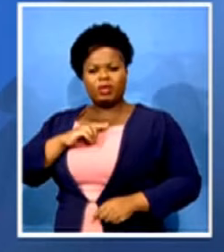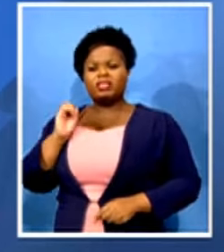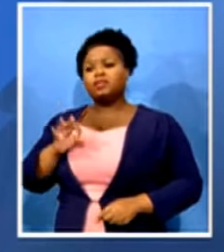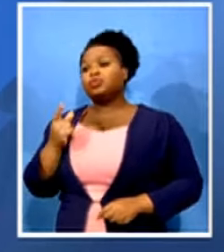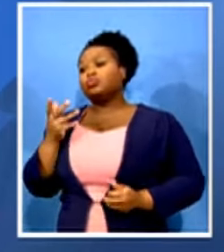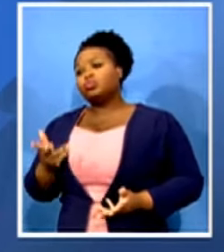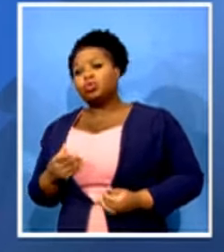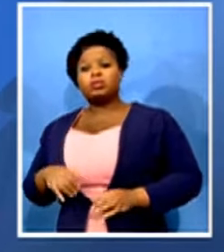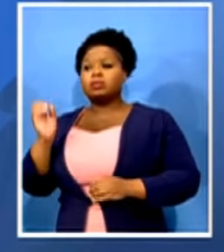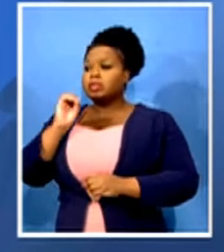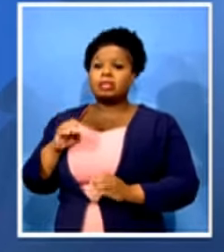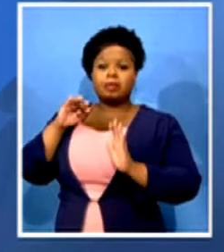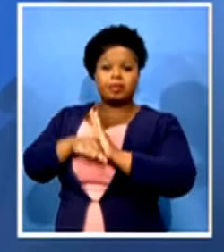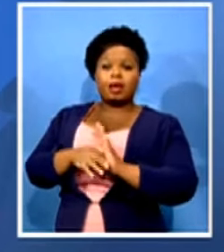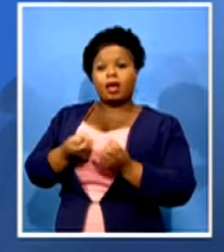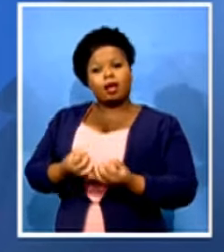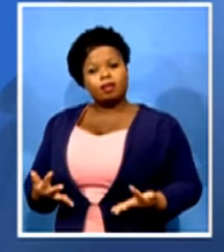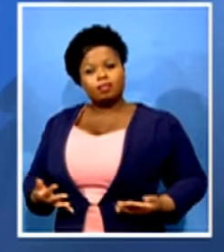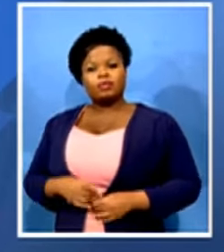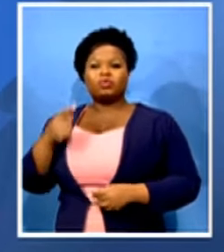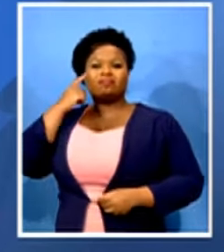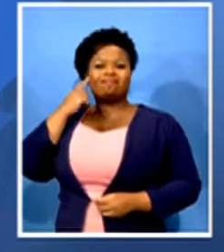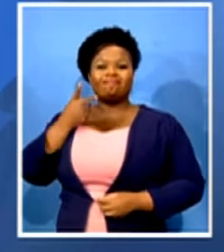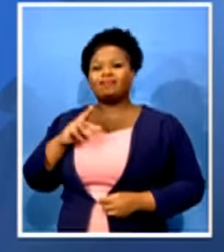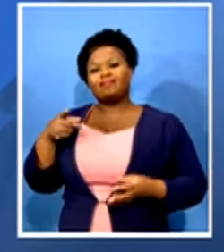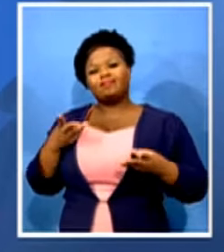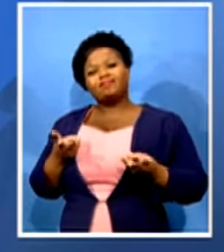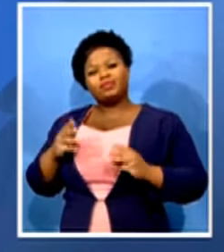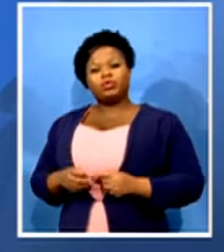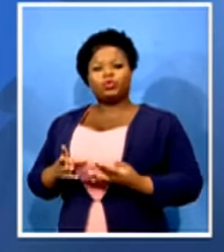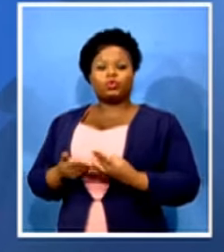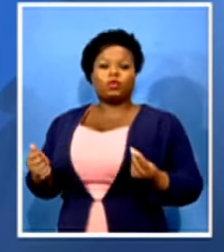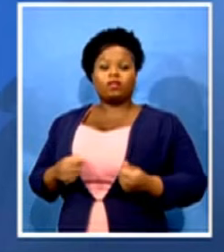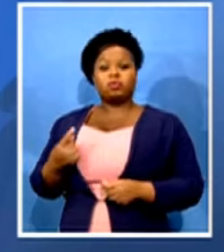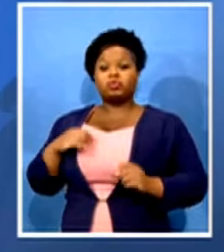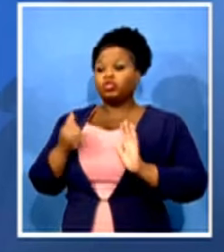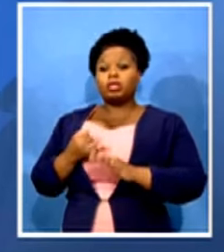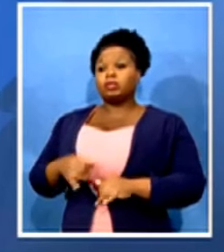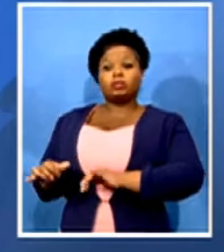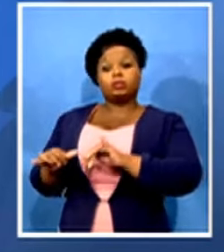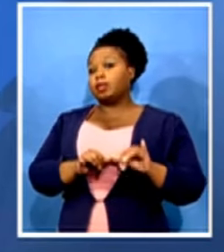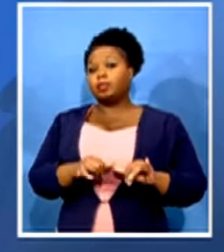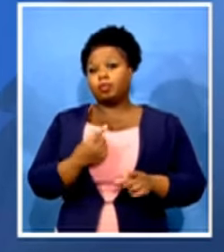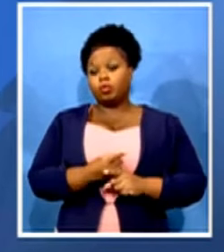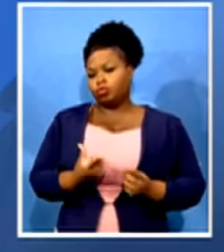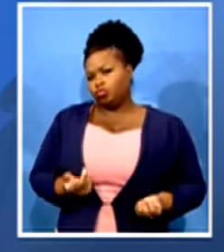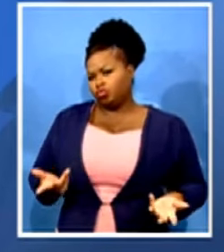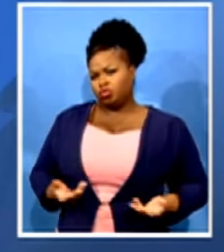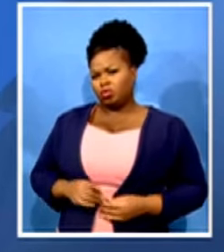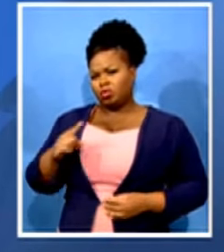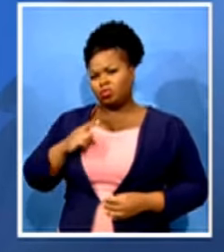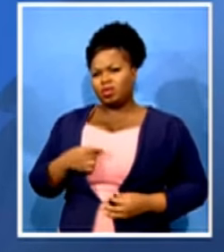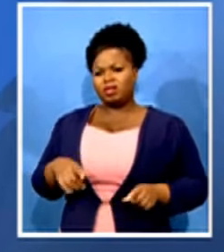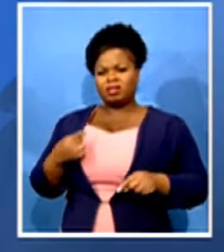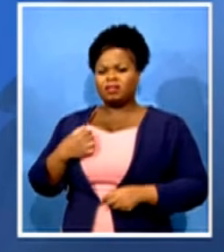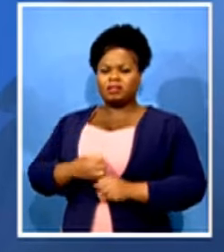alternative solution? That conversation doesn't take place. And on the same side of curfew, at no point in time did they say, look, we've taken alcohol out.